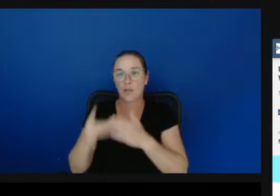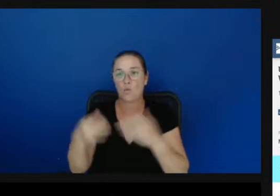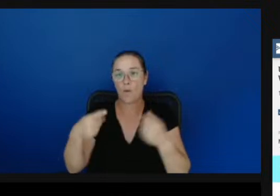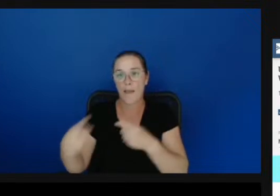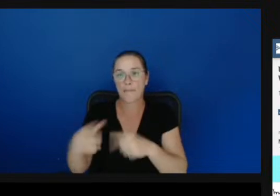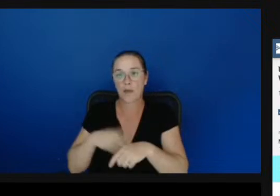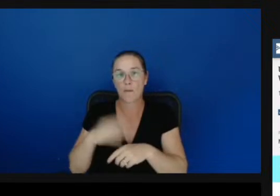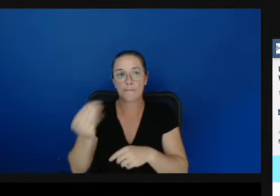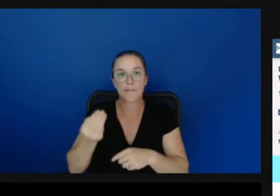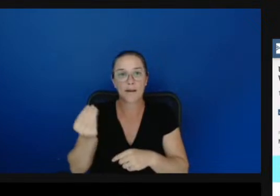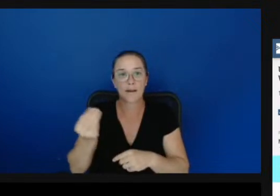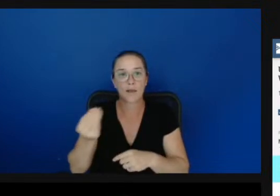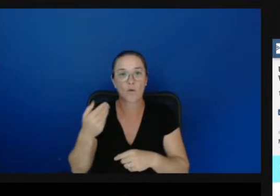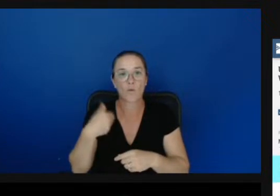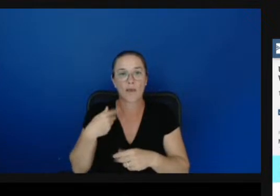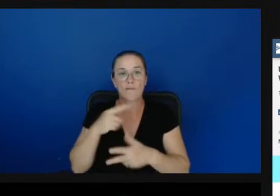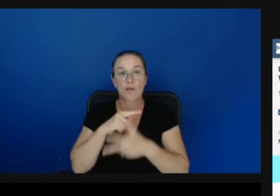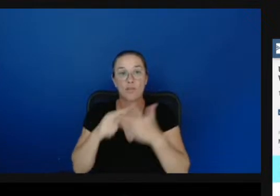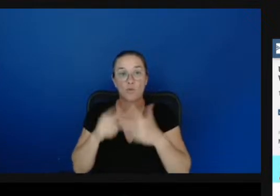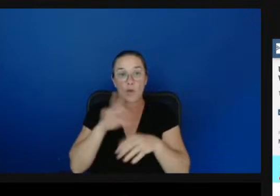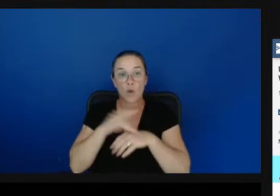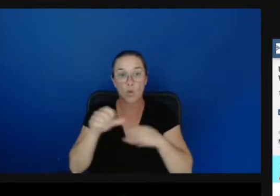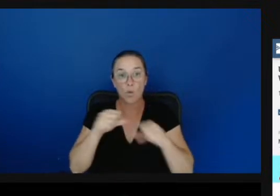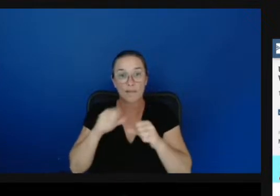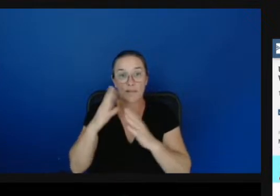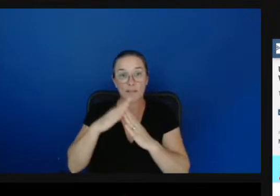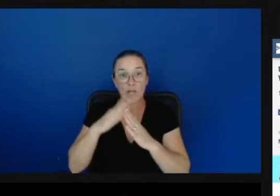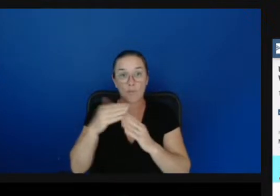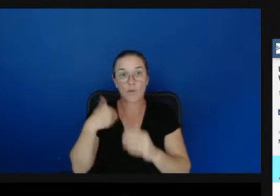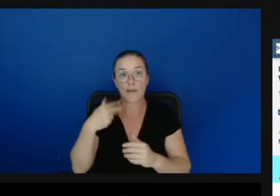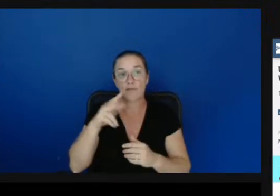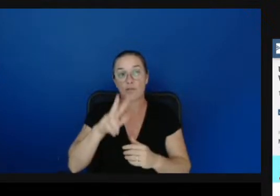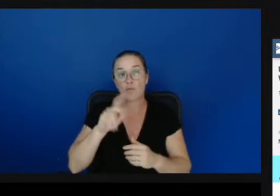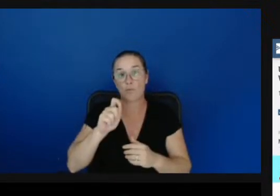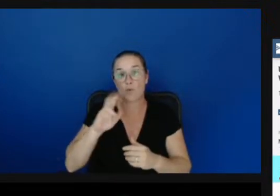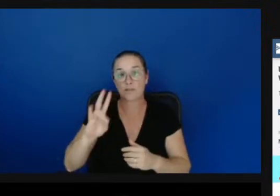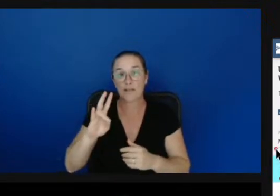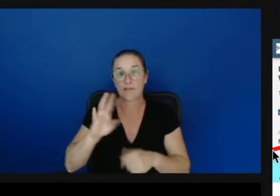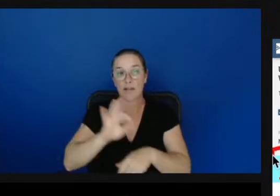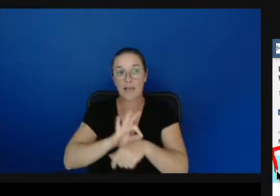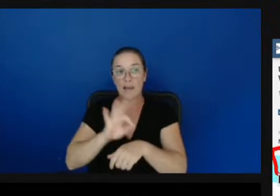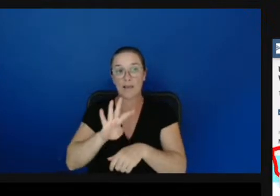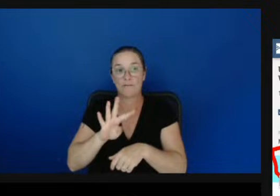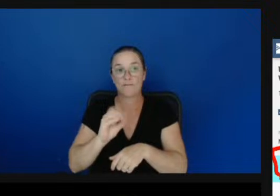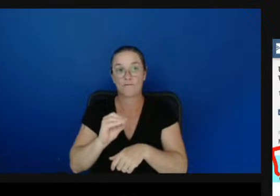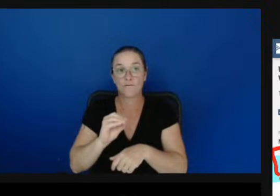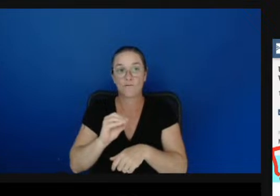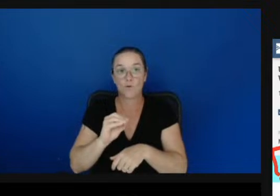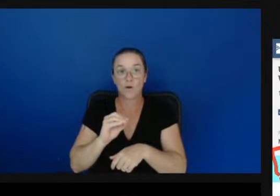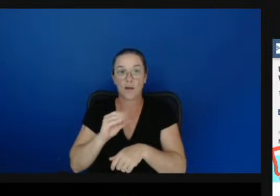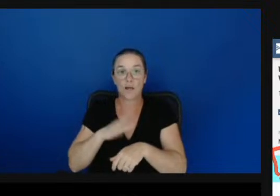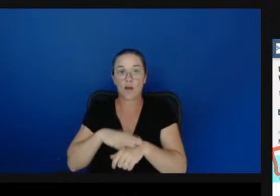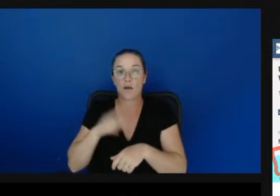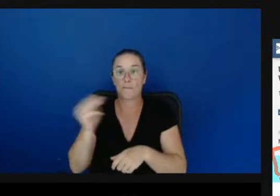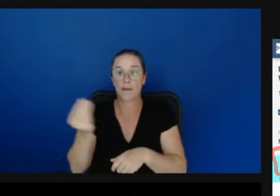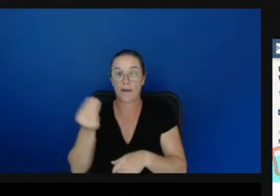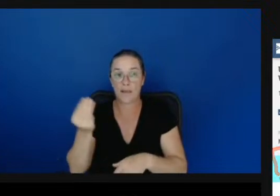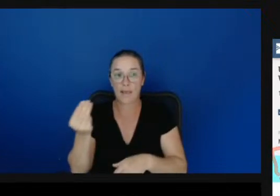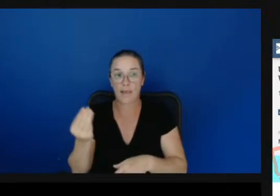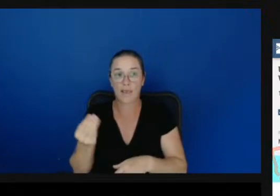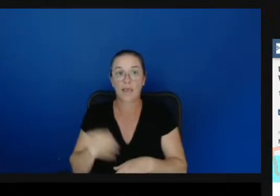have here 3 earthquakes at the top of the list. A 3.7 at 9:40 a.m. on the 29th on Monday,